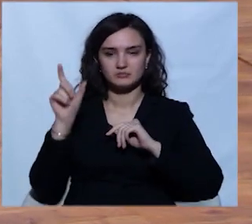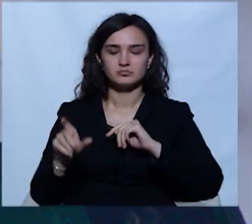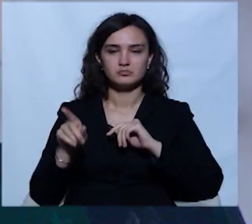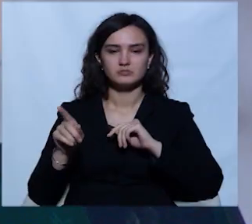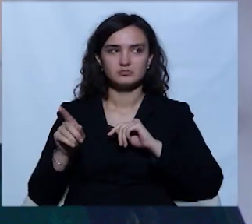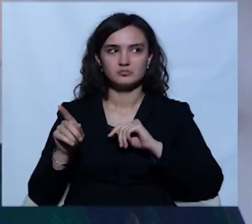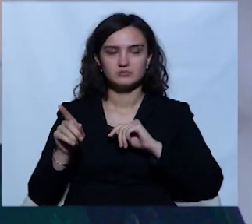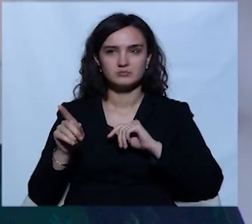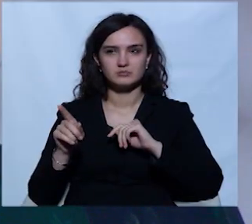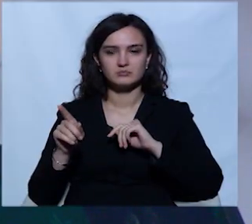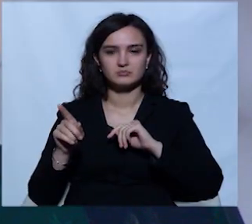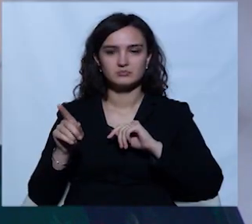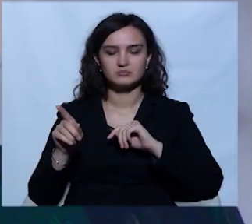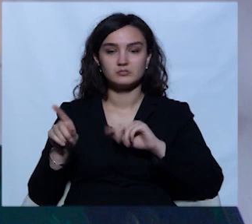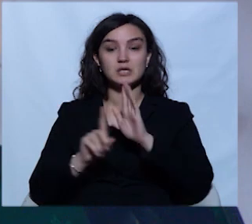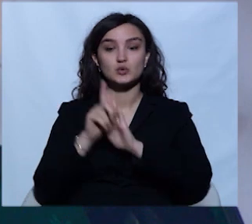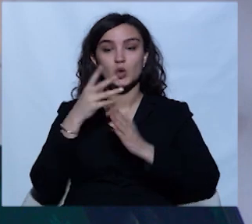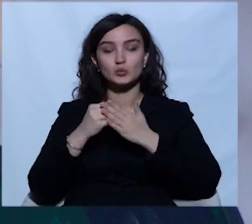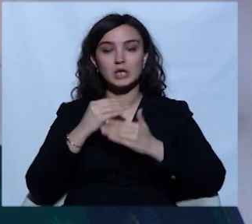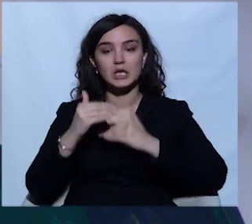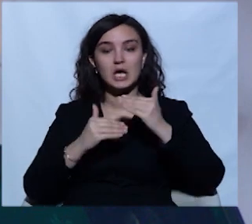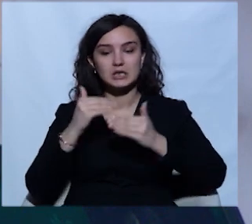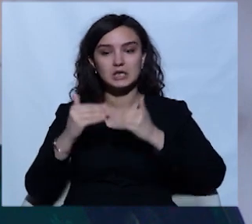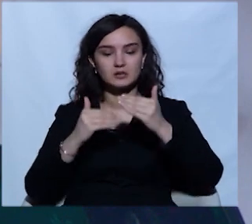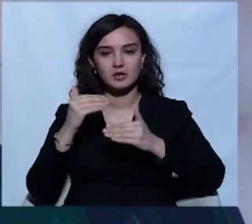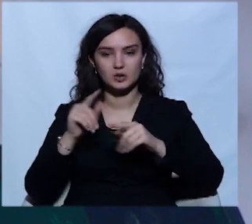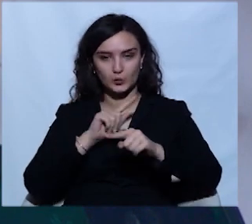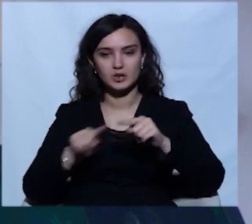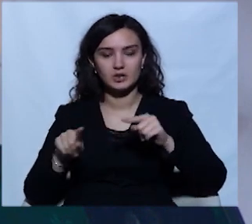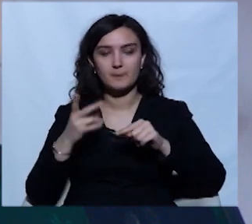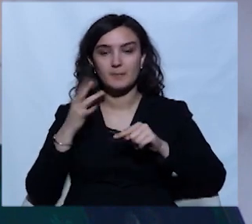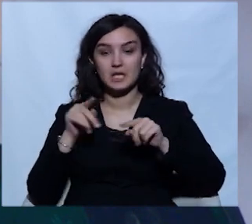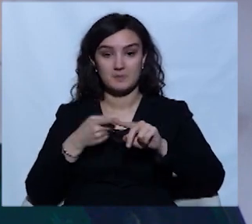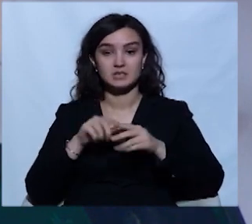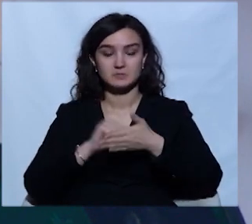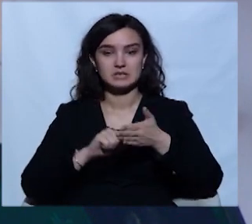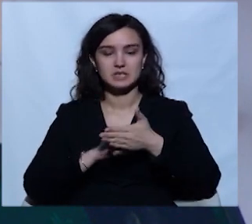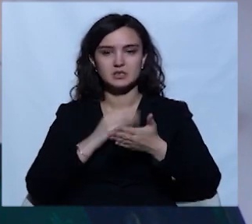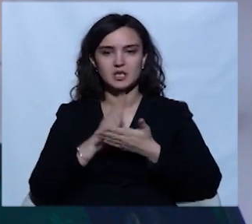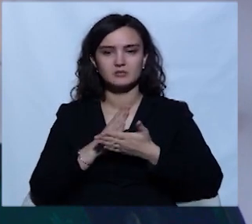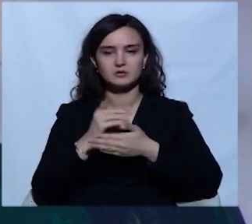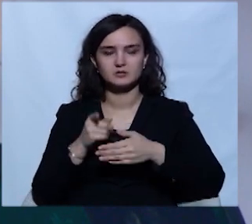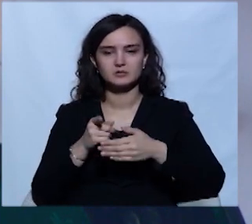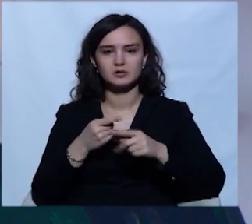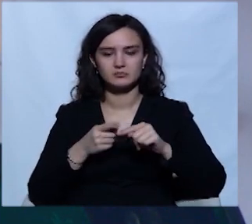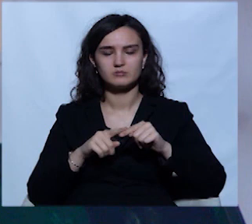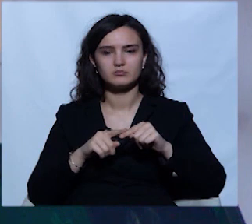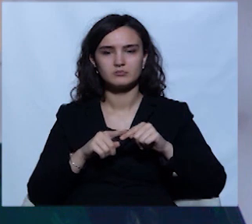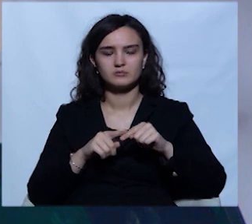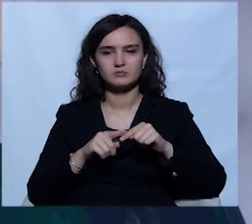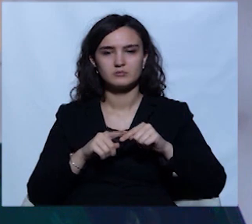that began his writing career quite late. But this is the reason. It was the time of the Empire, as we